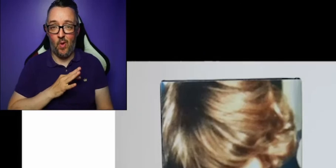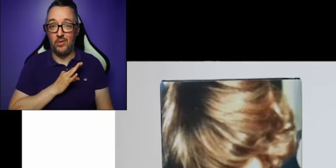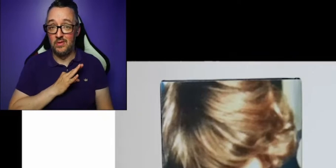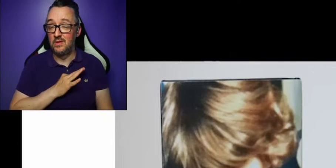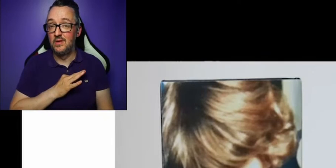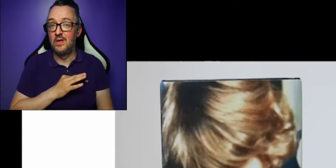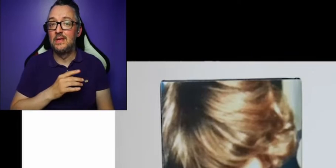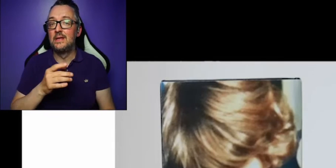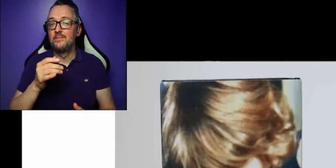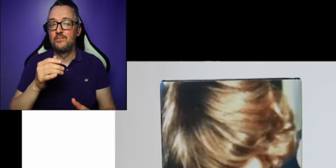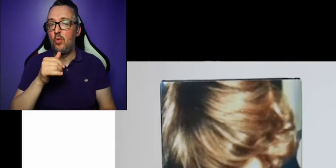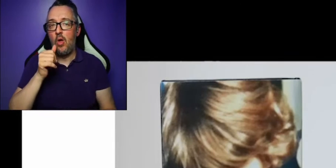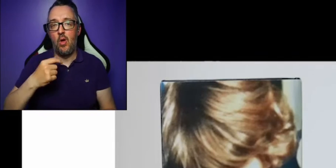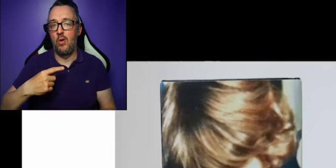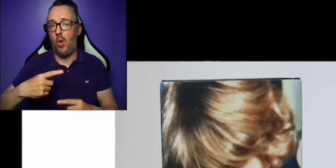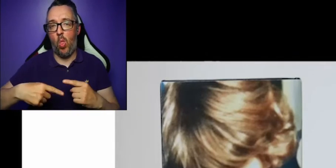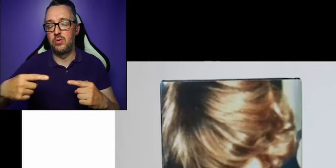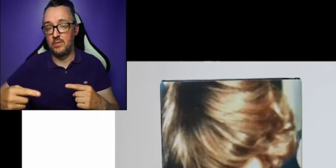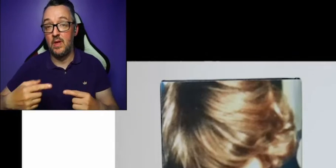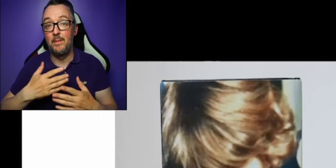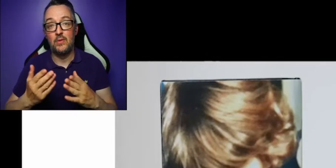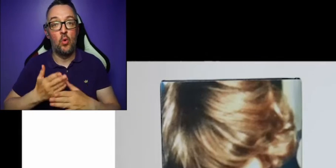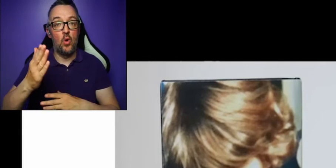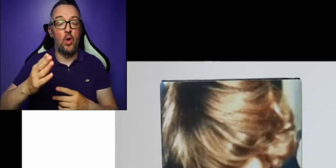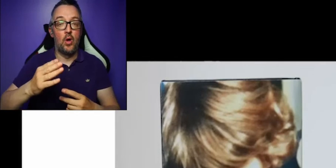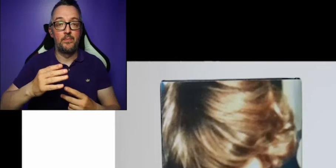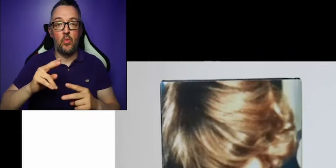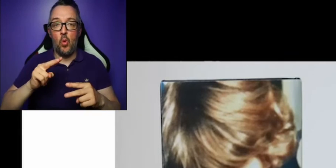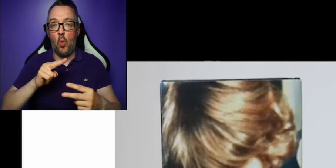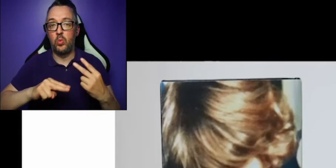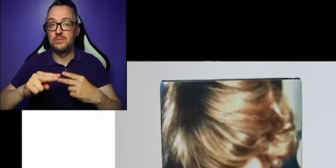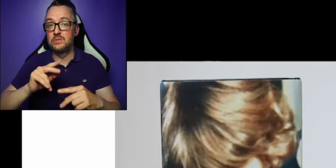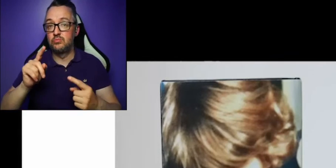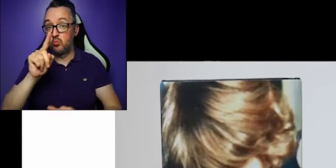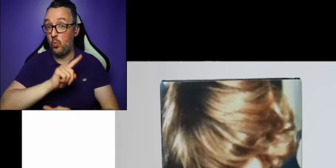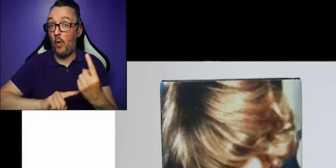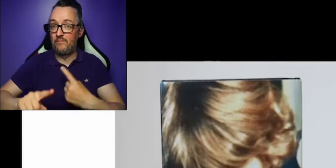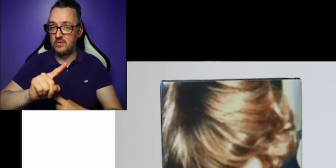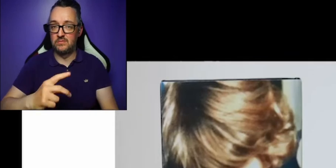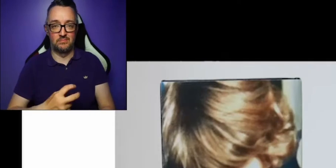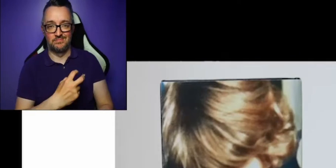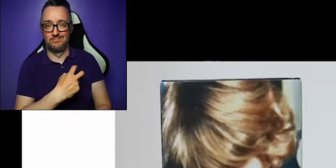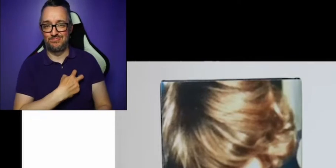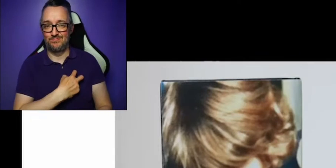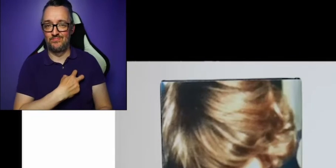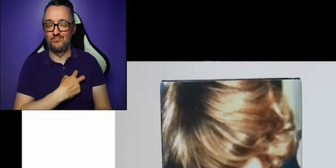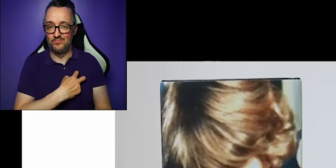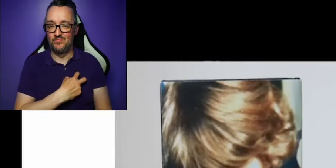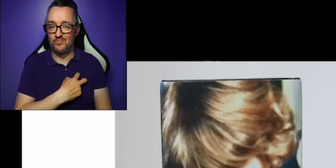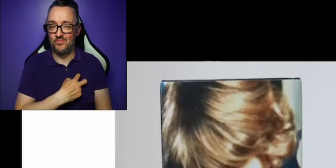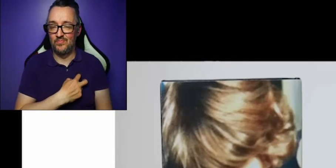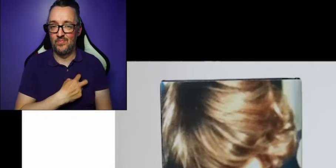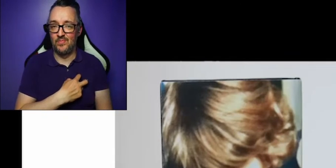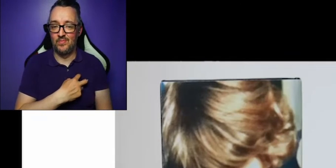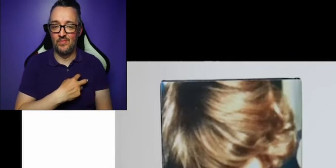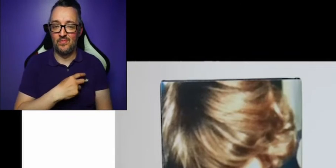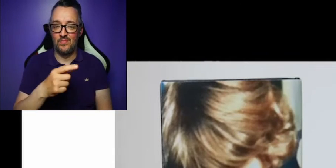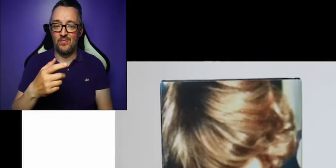and I wear it very selectively, so I've worn it to autism conferences and it's been absolutely, you know, kind